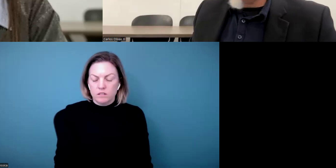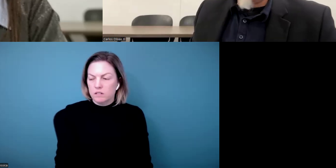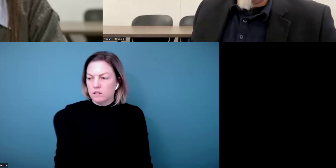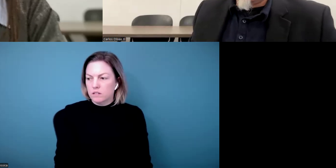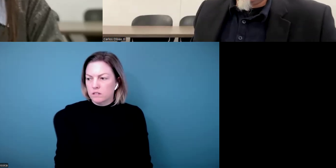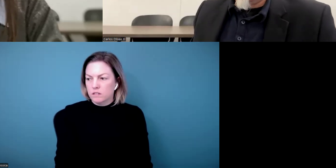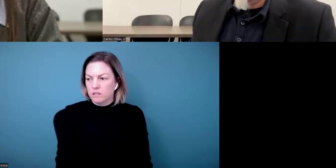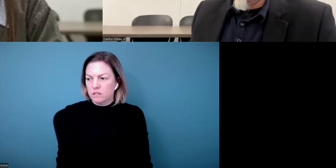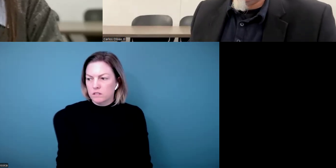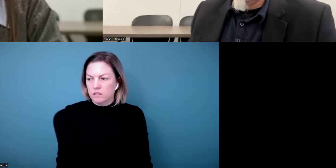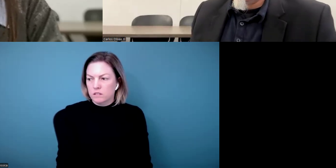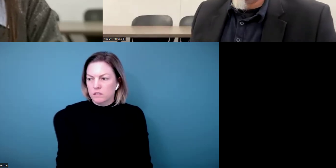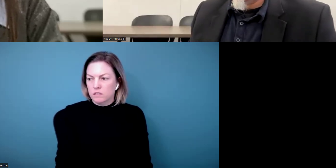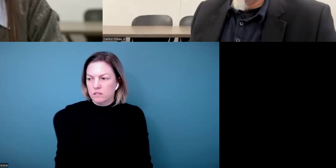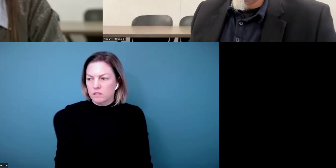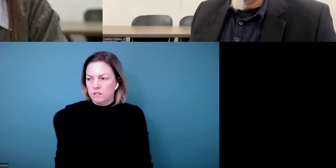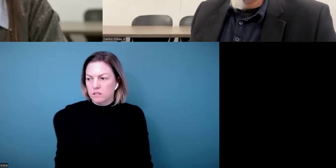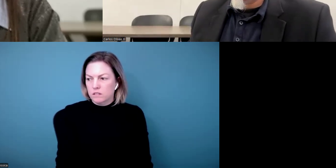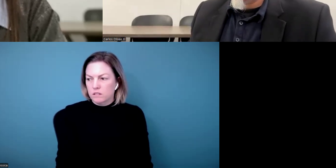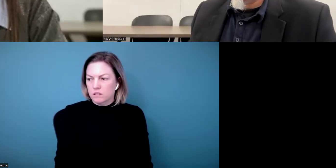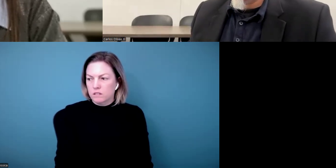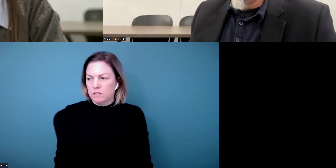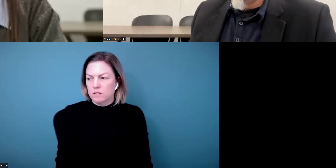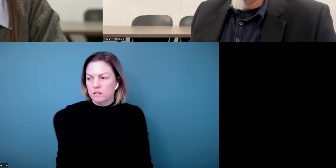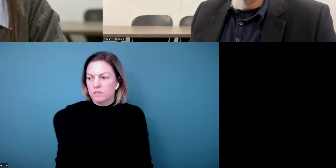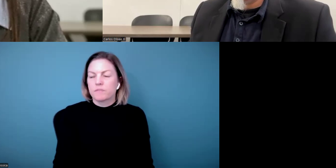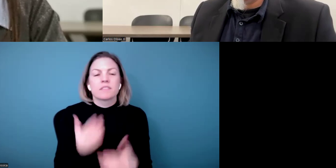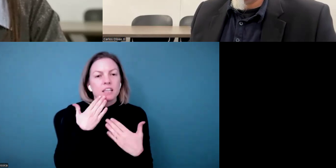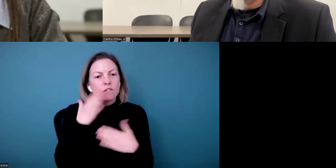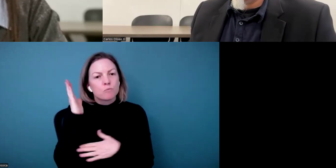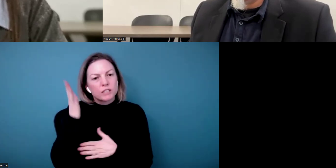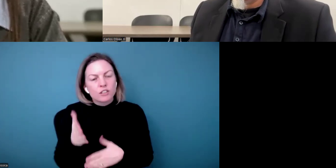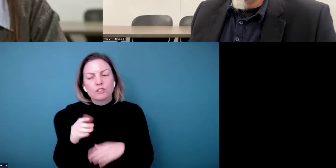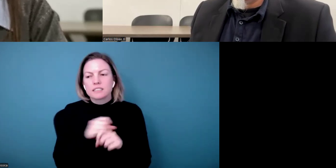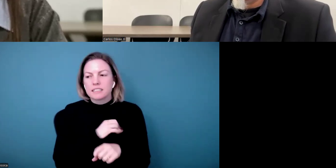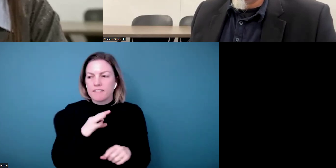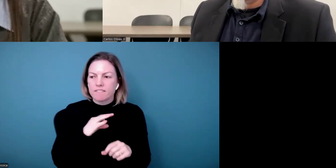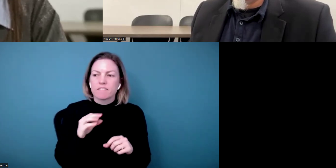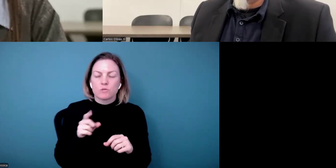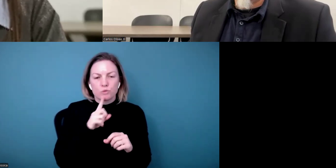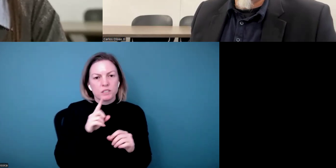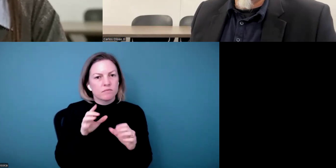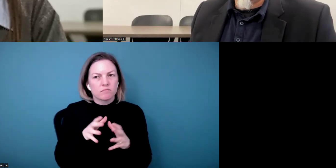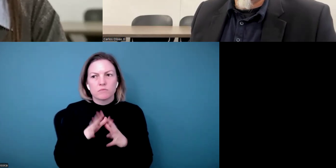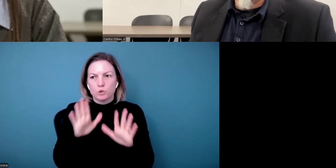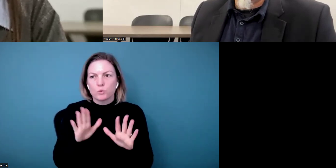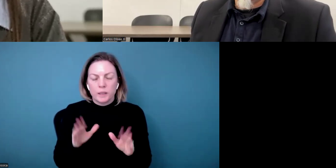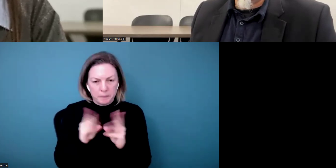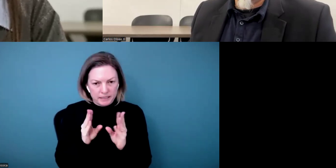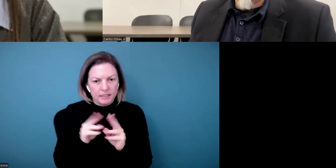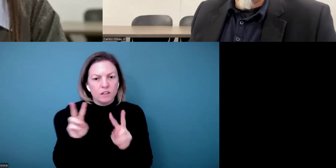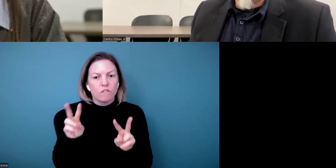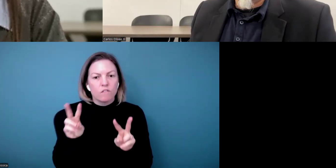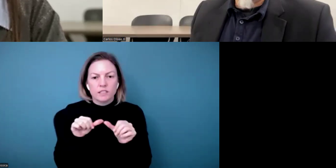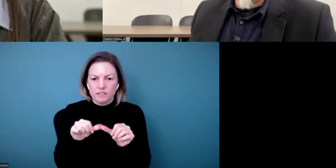I want to echo that and thank you to our committee members, presenters, and staff for another productive meeting. We look forward to